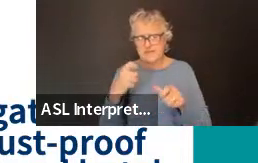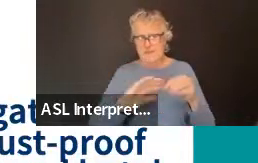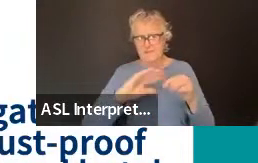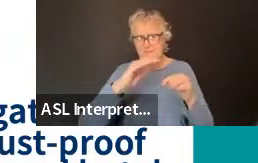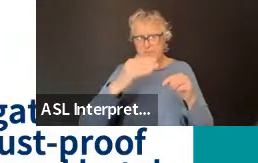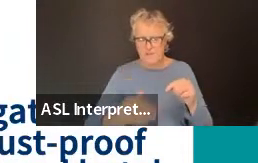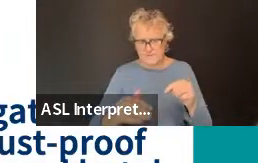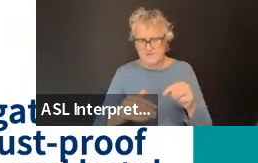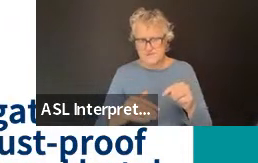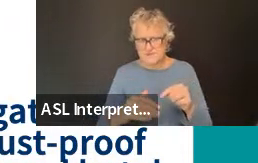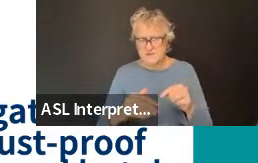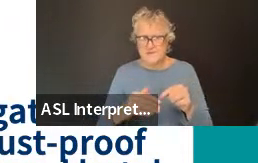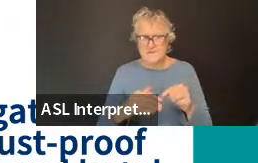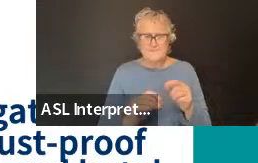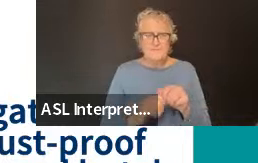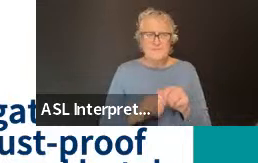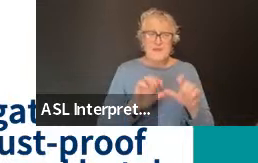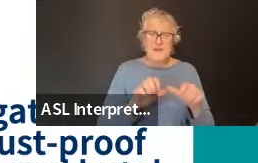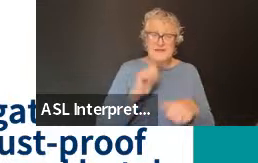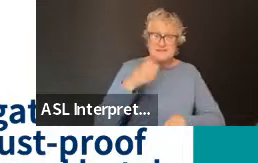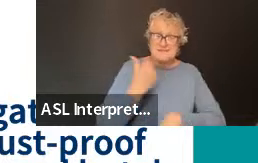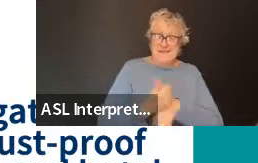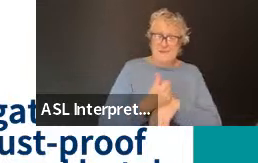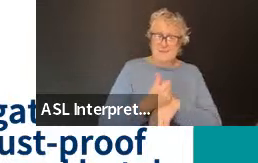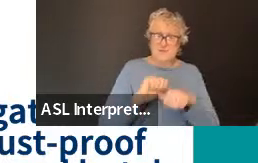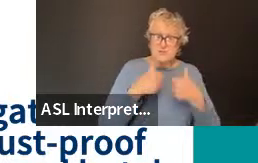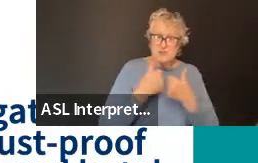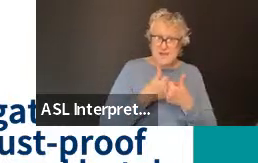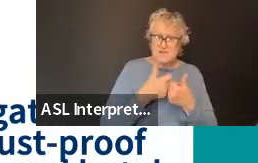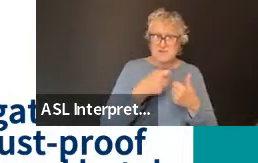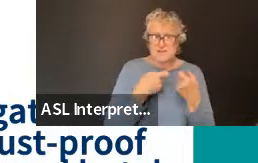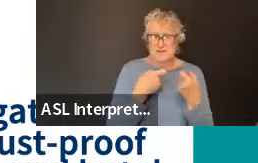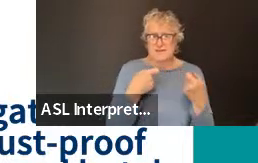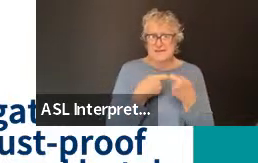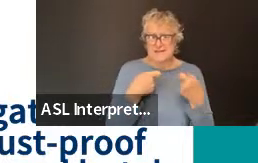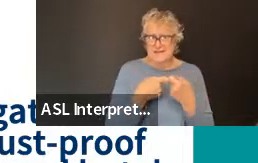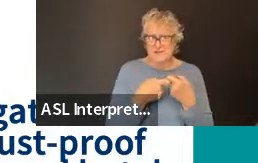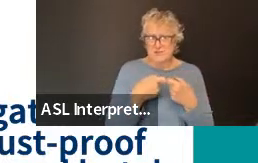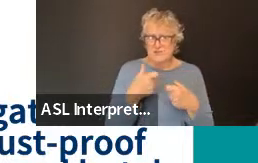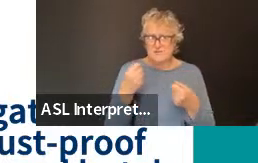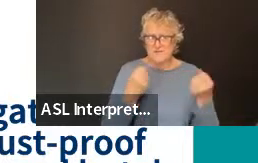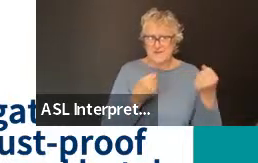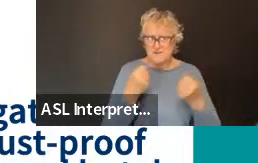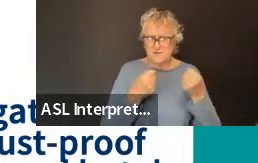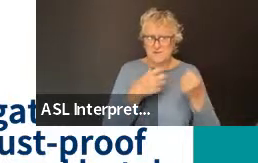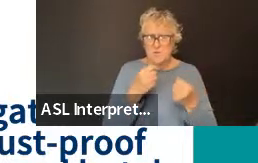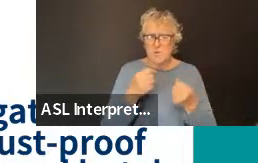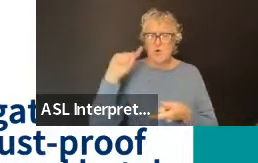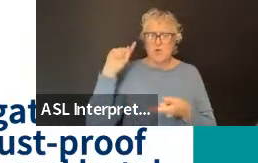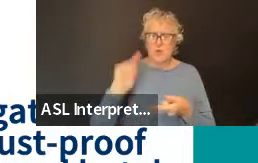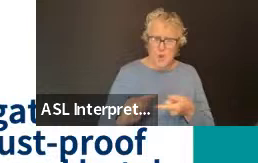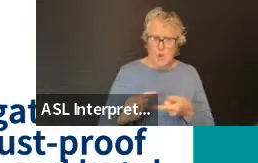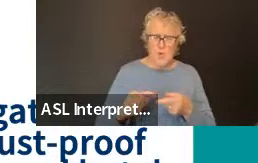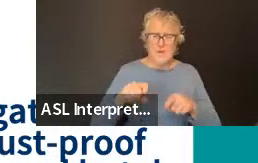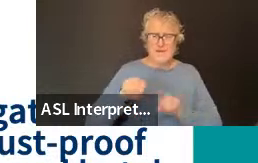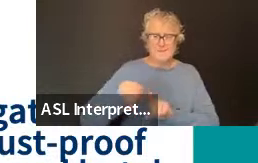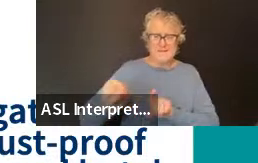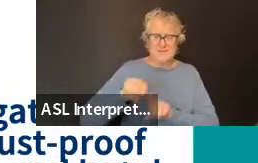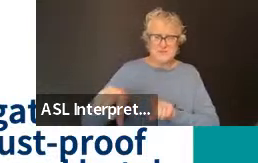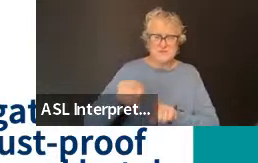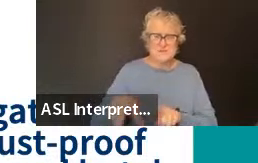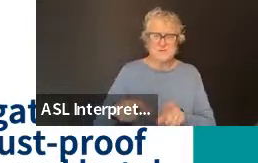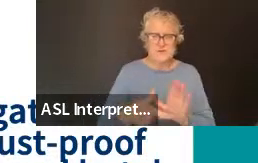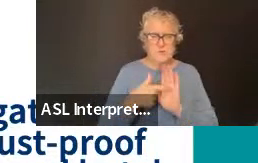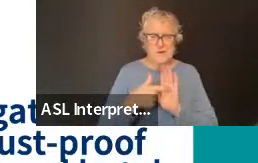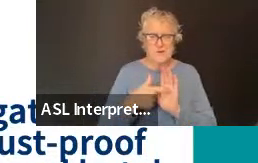electric vehicle or low emissions requirements as part of contract documents. Explore opportunities for renewable diesel and